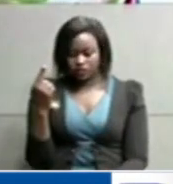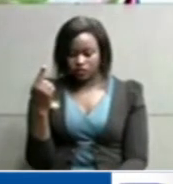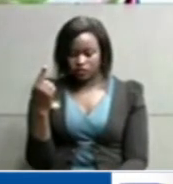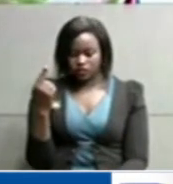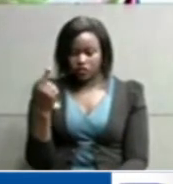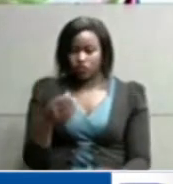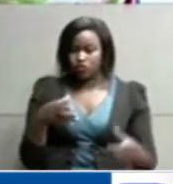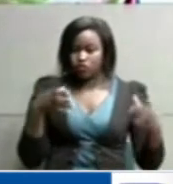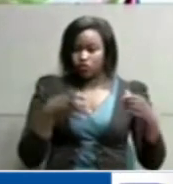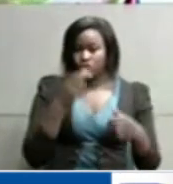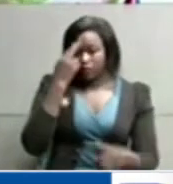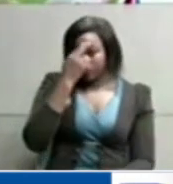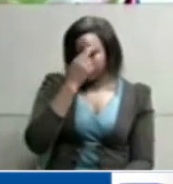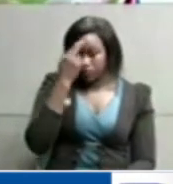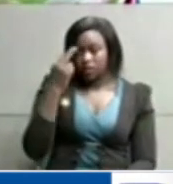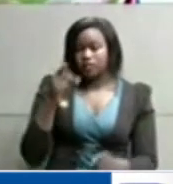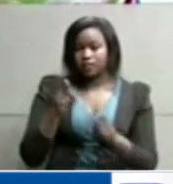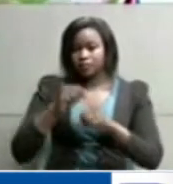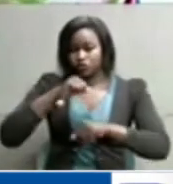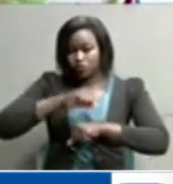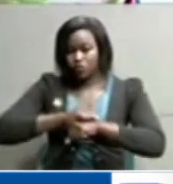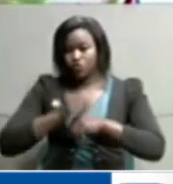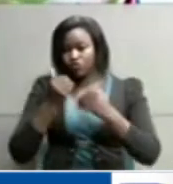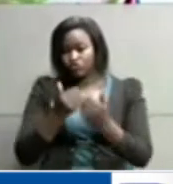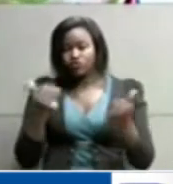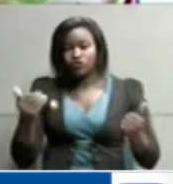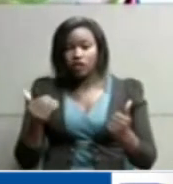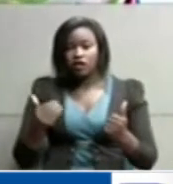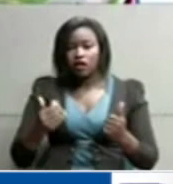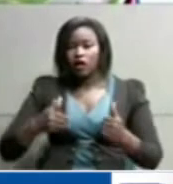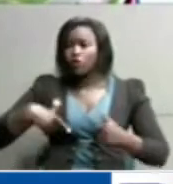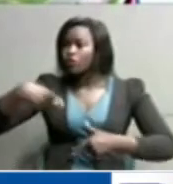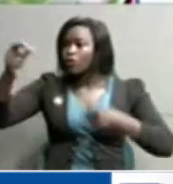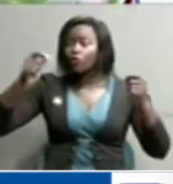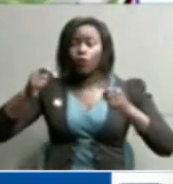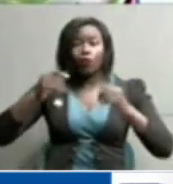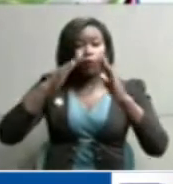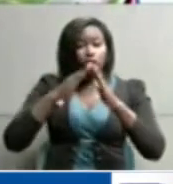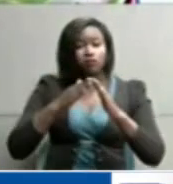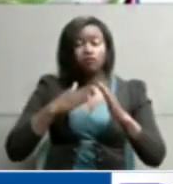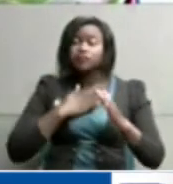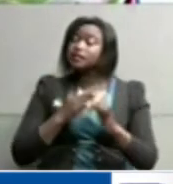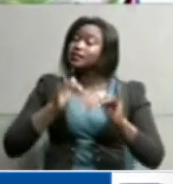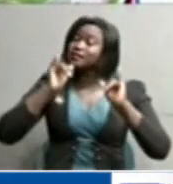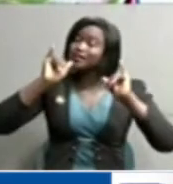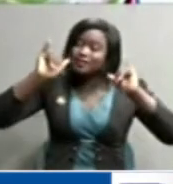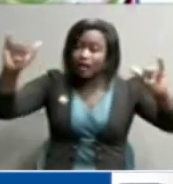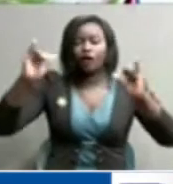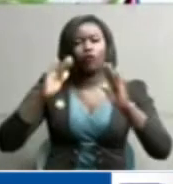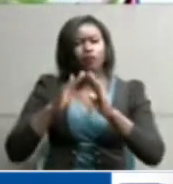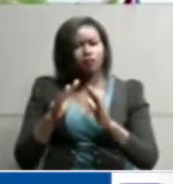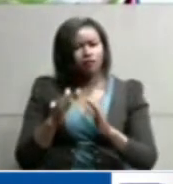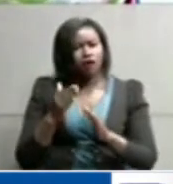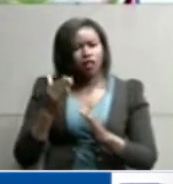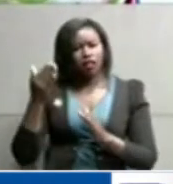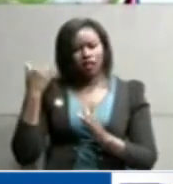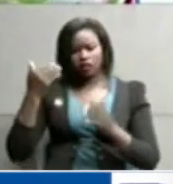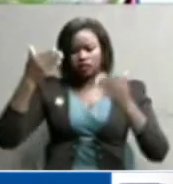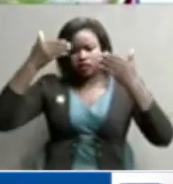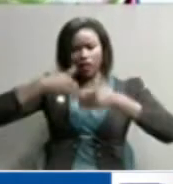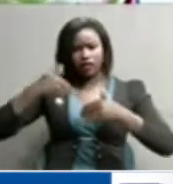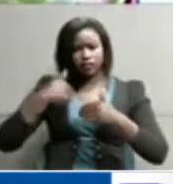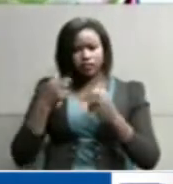students and school children who went home, stay home. The other night I saw my